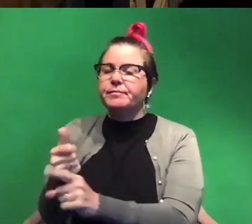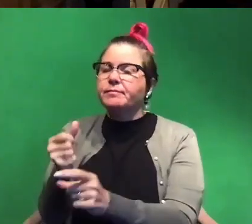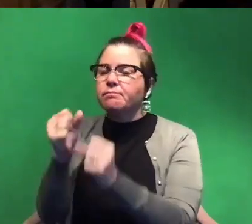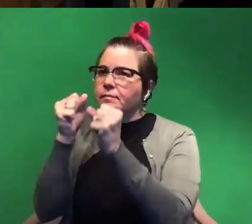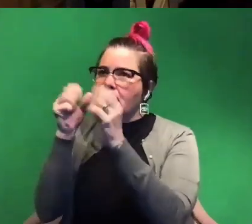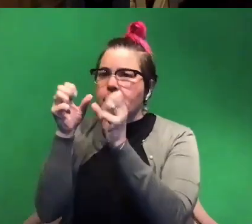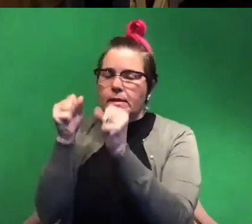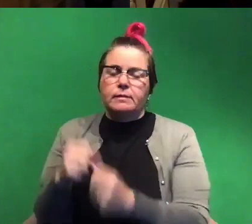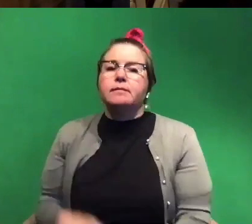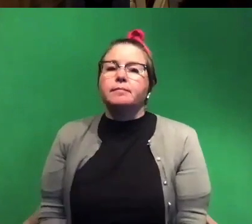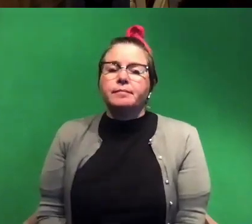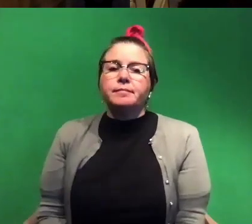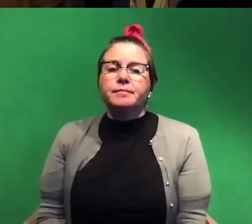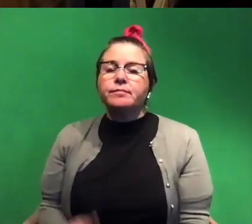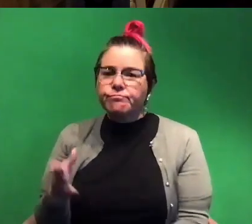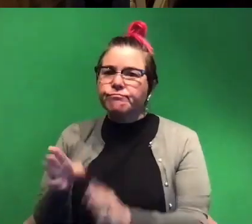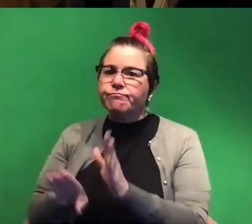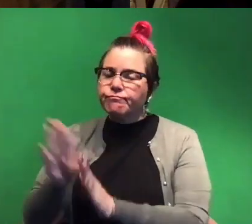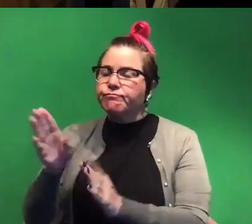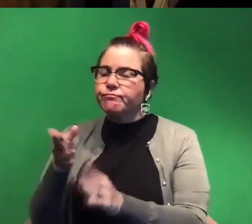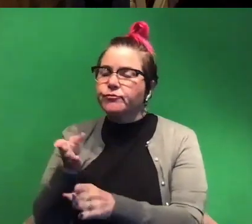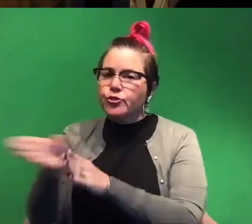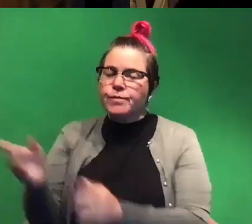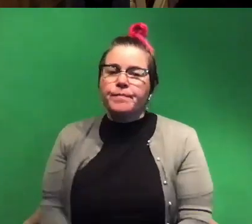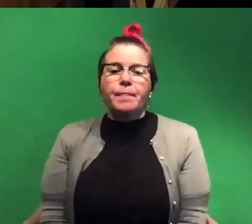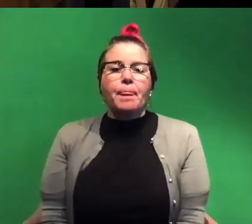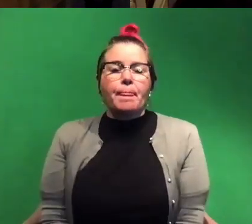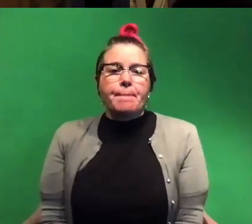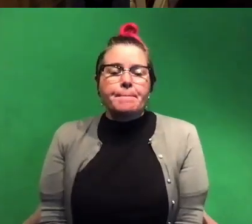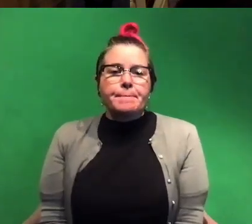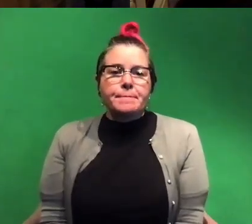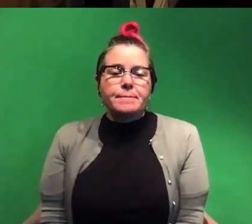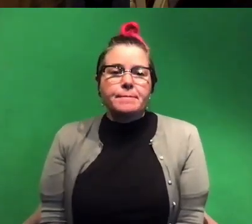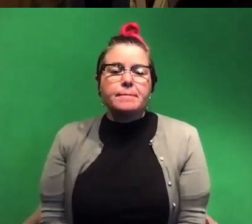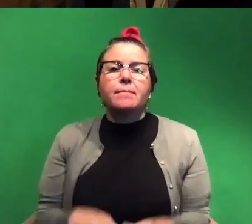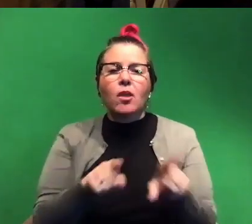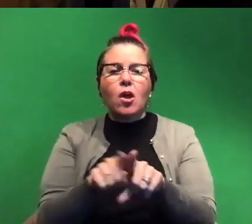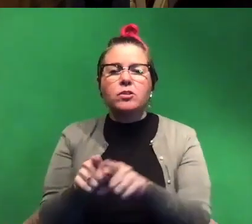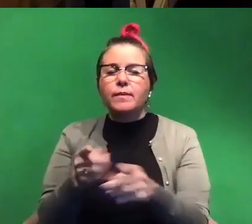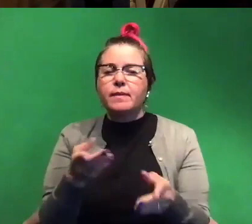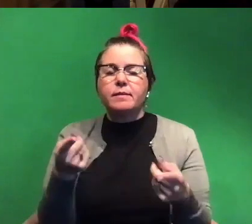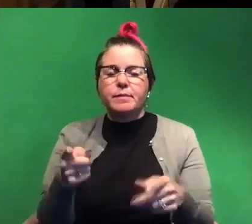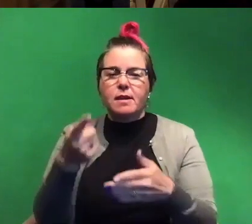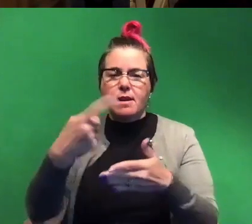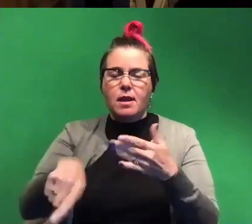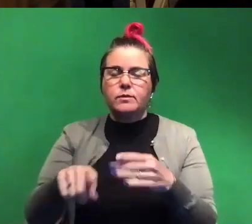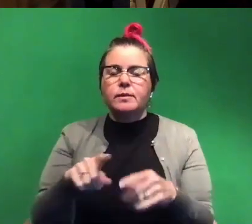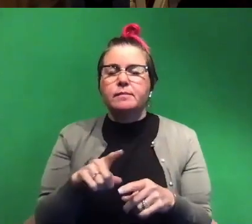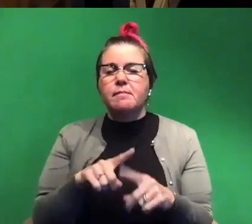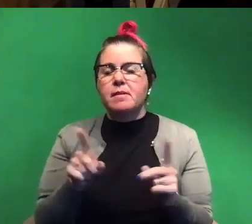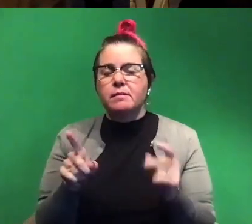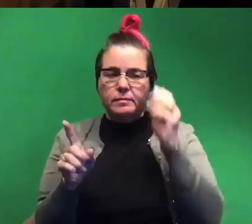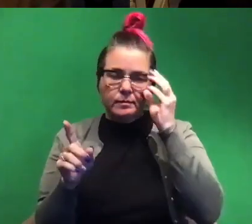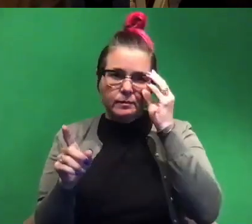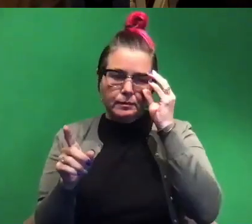and has had a really successful career. So we'll be talking with her. There's also things going on all next week, but that is all